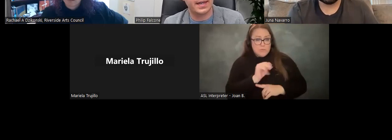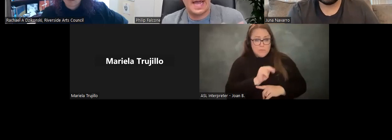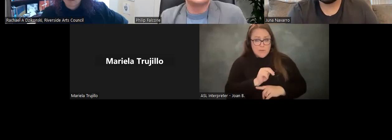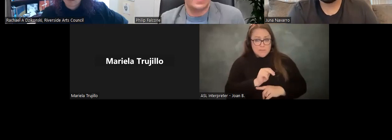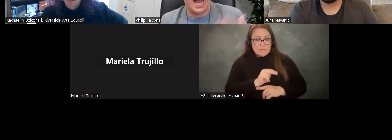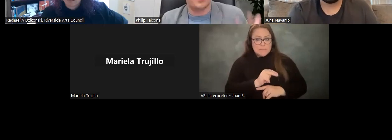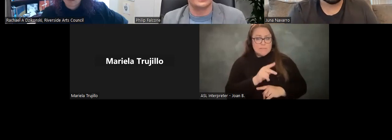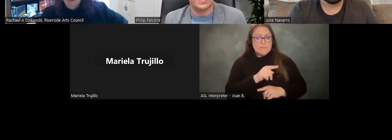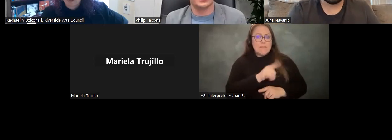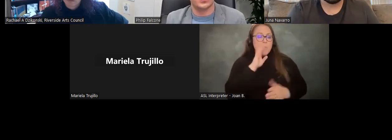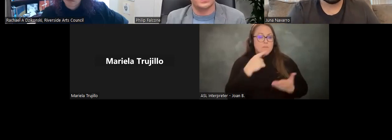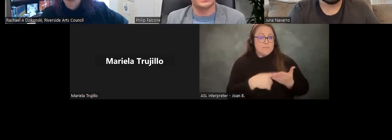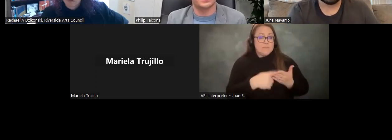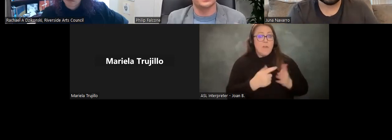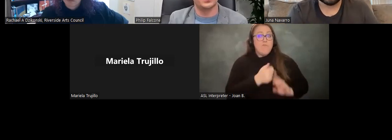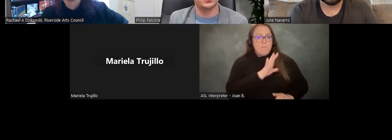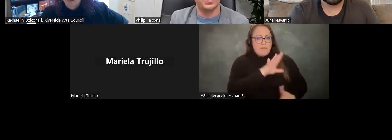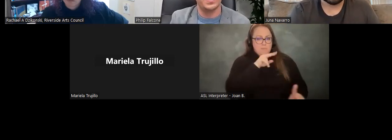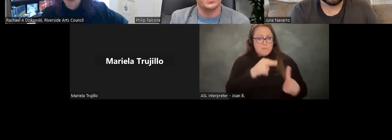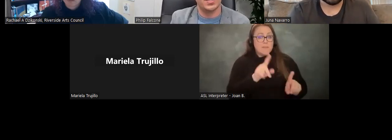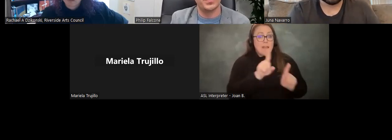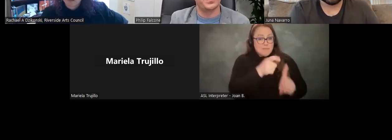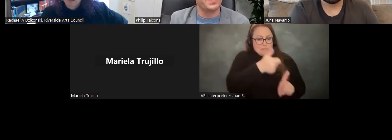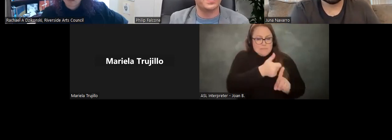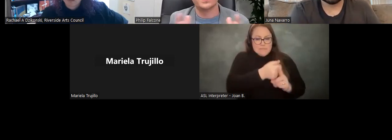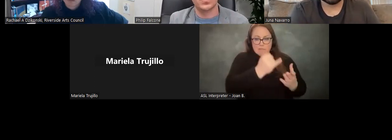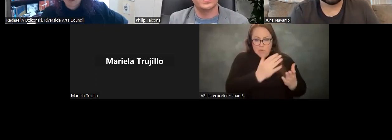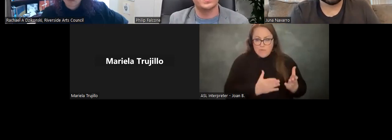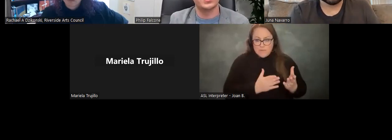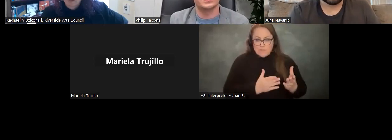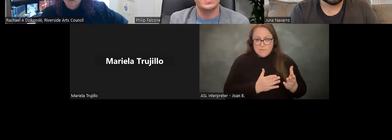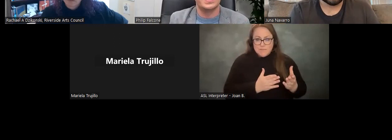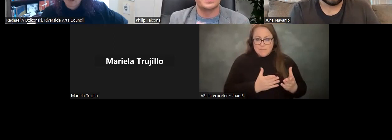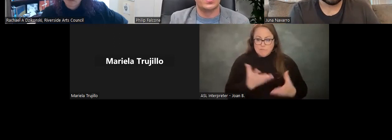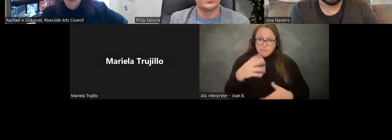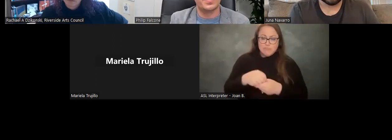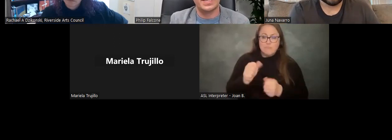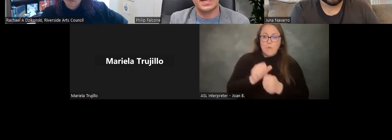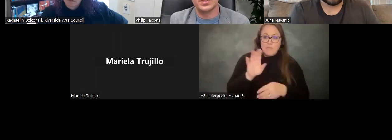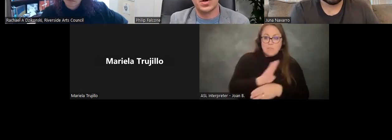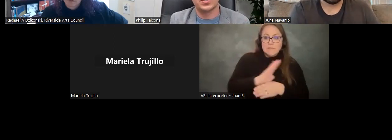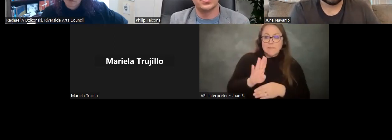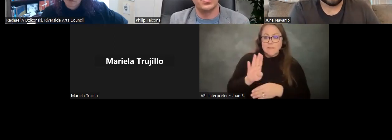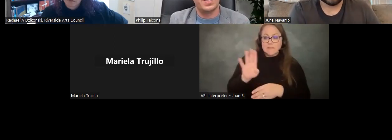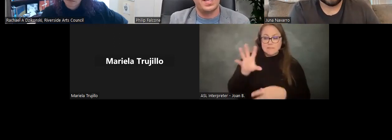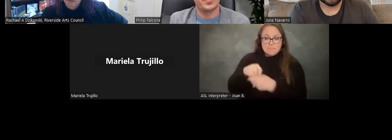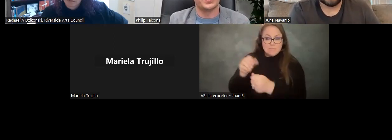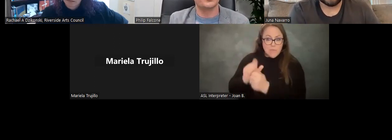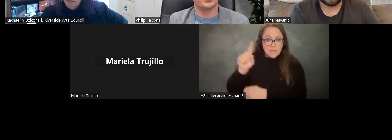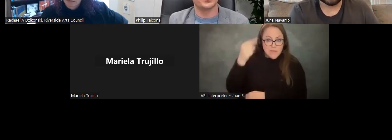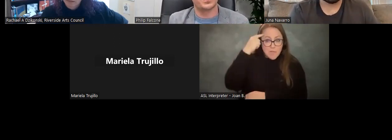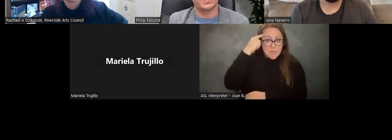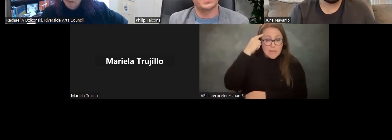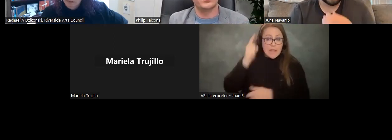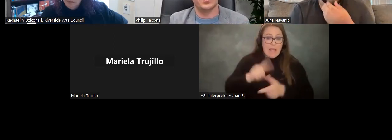he operates as an artist and has done so much with government, businesses, organizations. And then I'll come in and talk to, from a